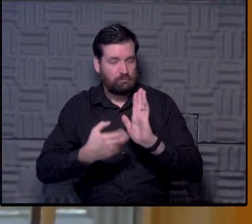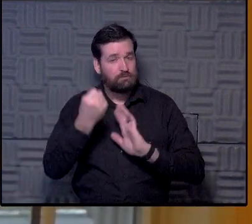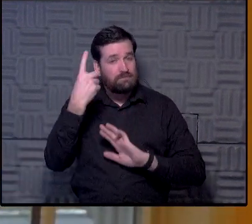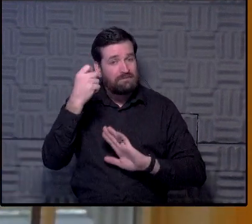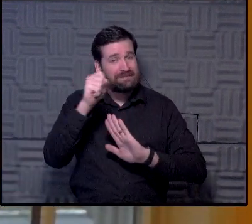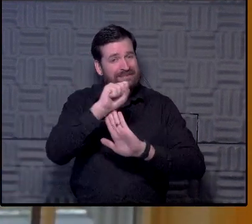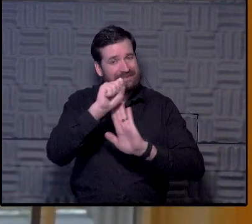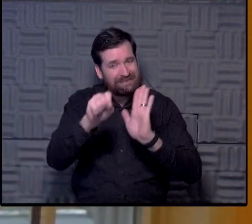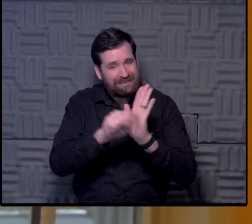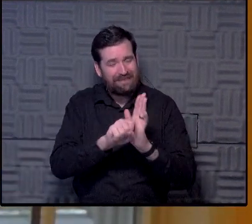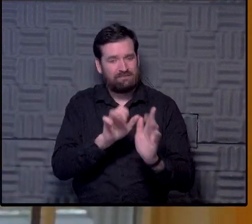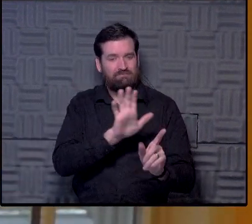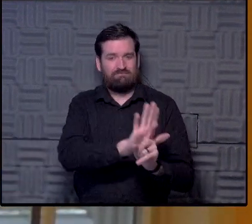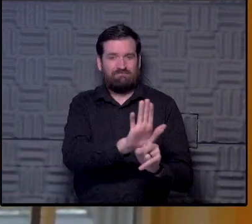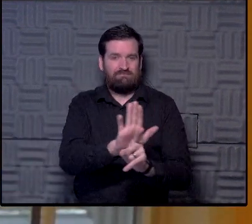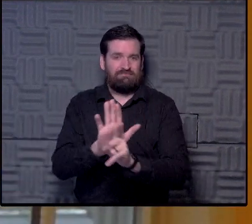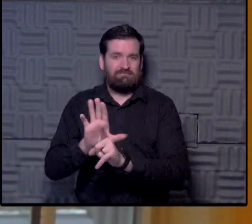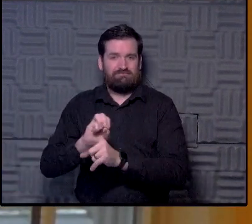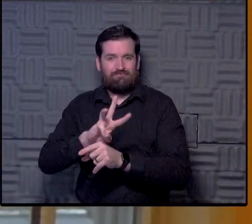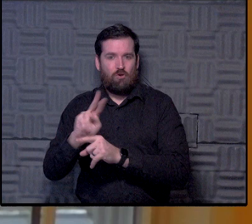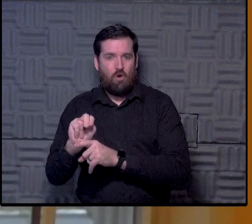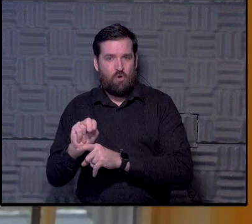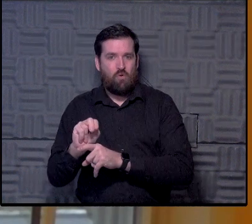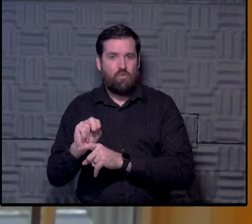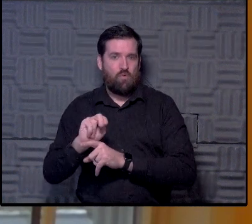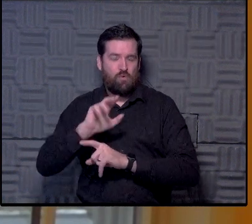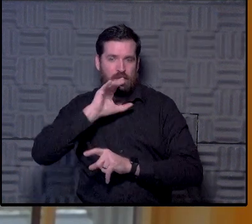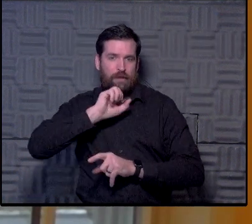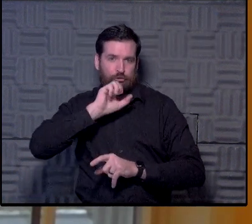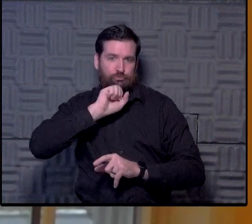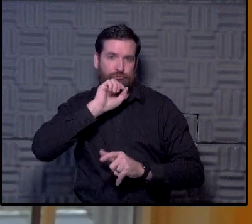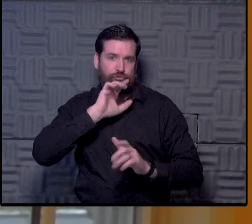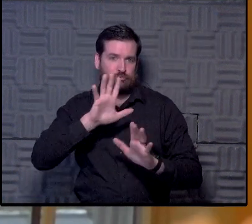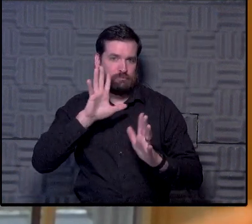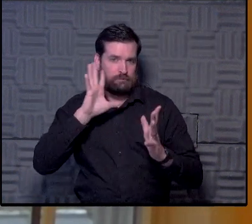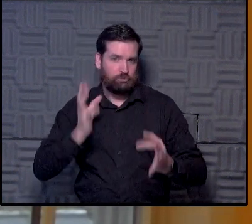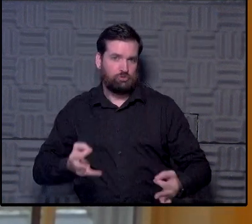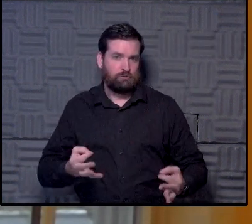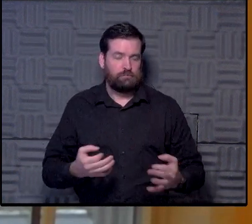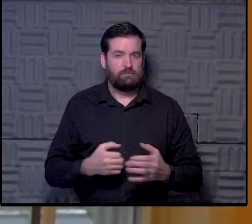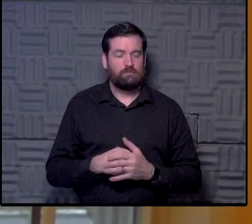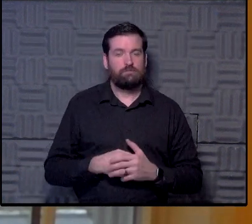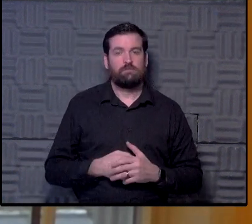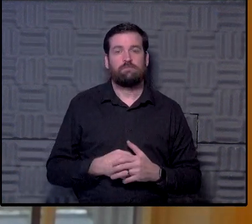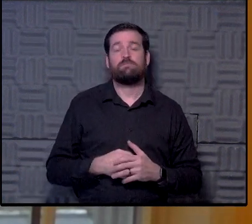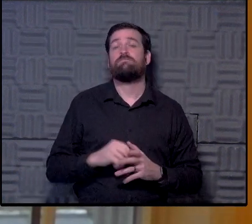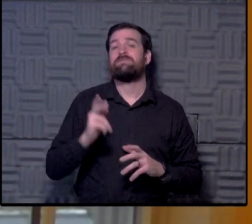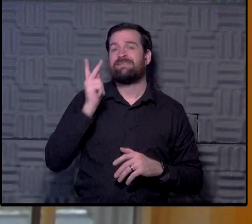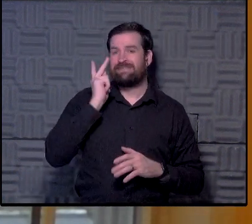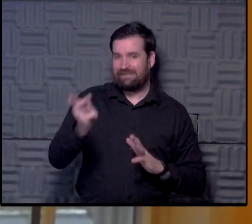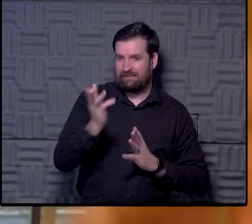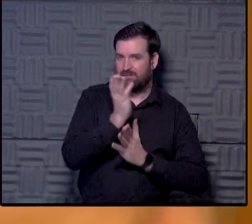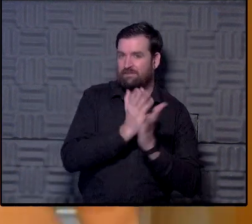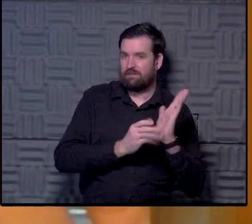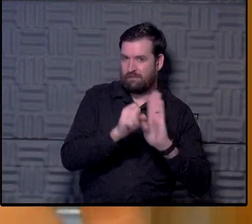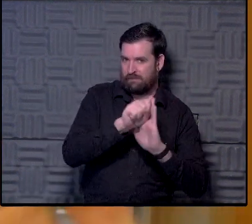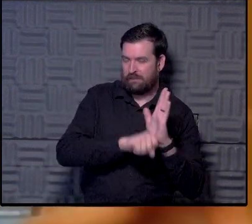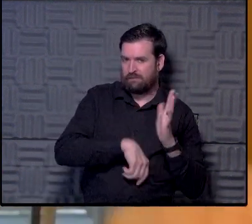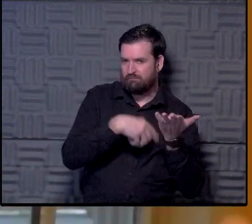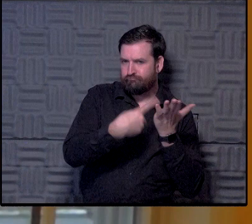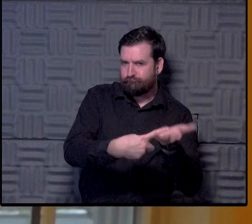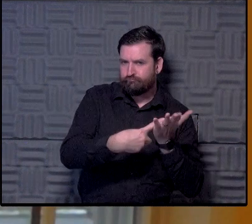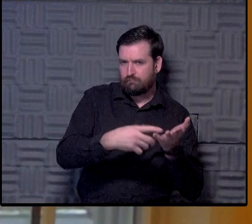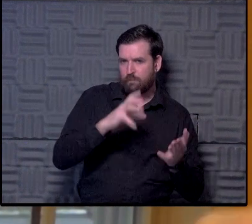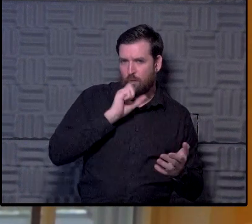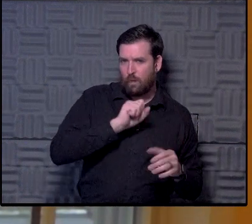making independent decisions about what that lower age cutoff will be. I've definitely seen states talking about 65 and up.